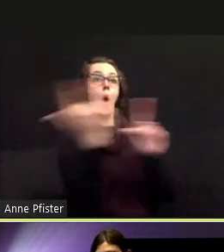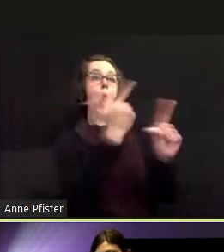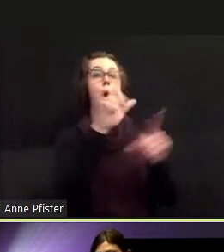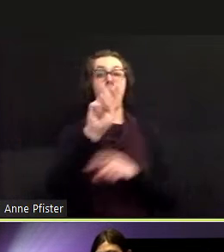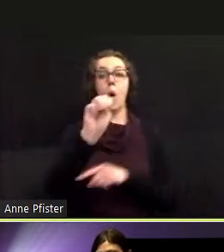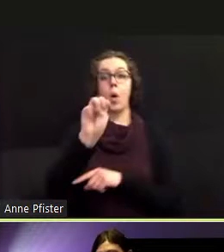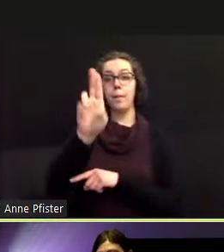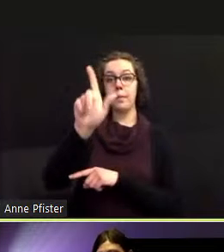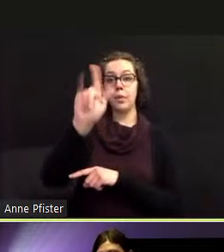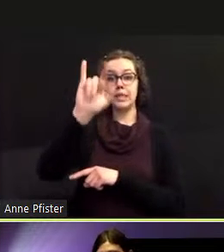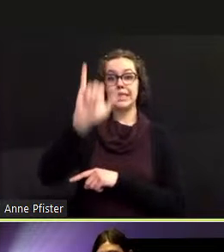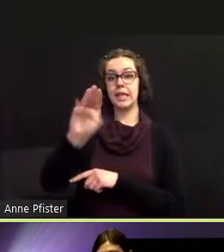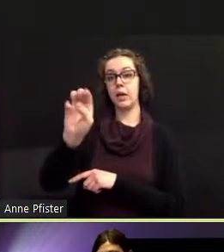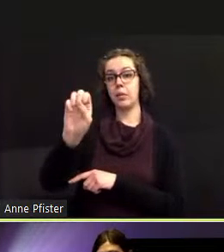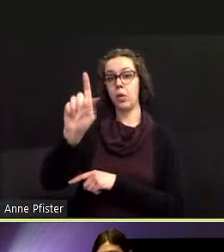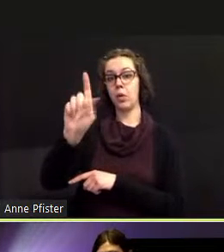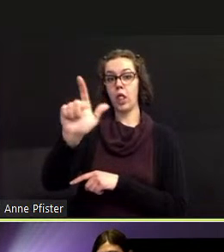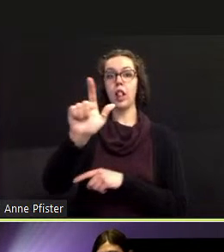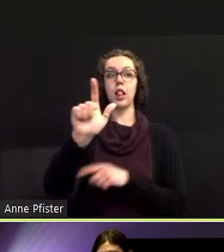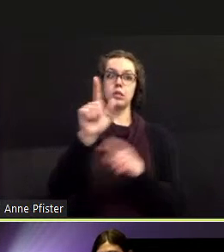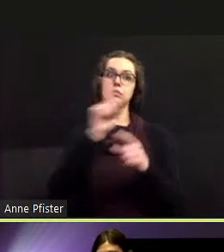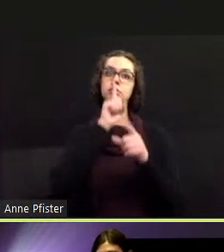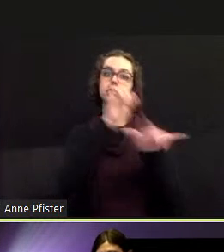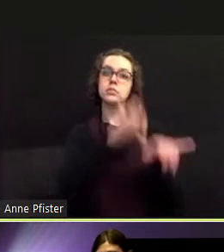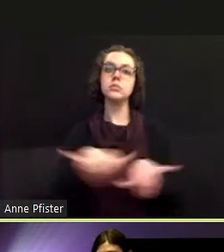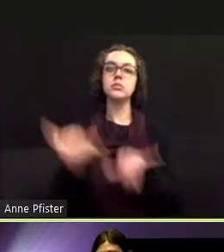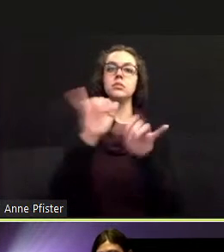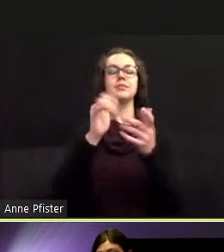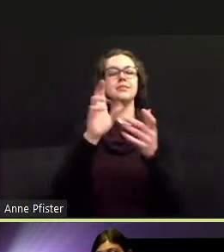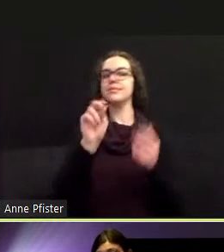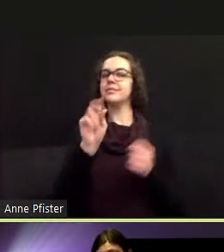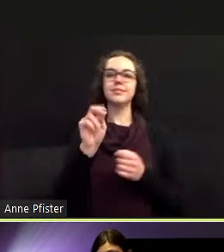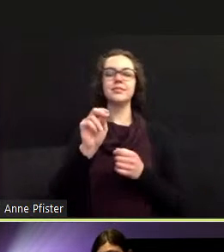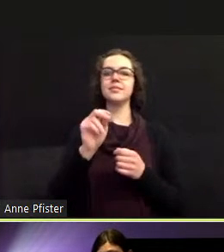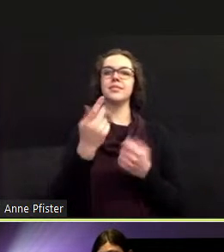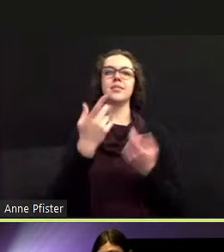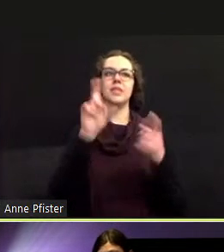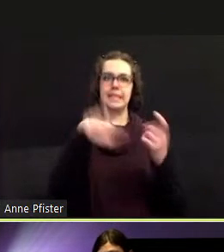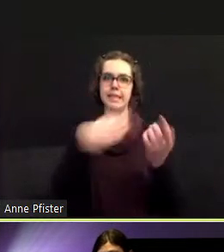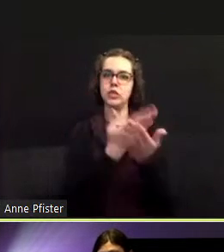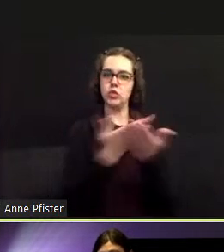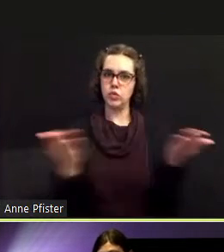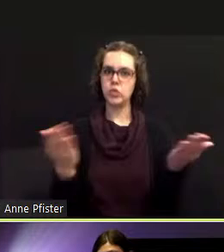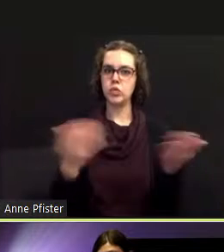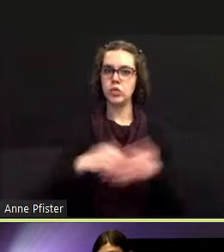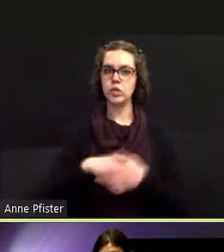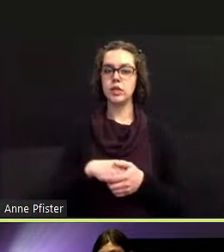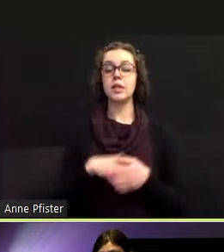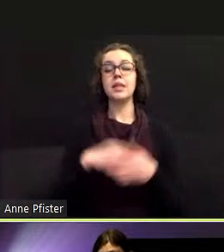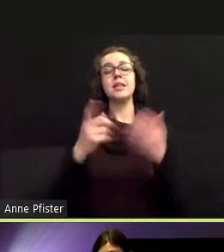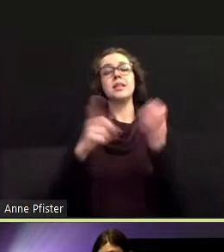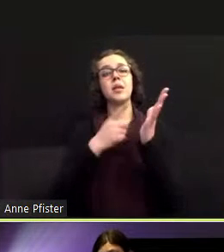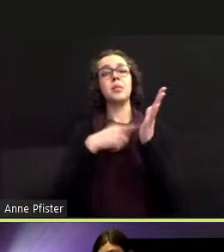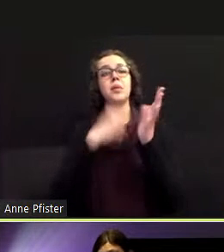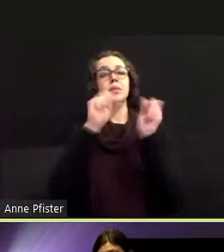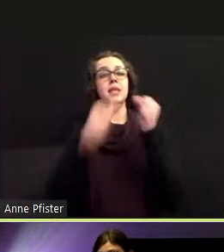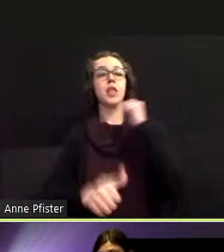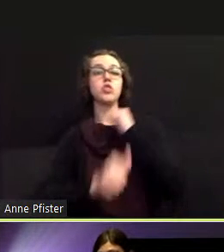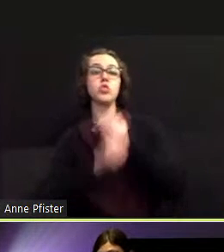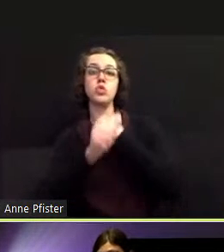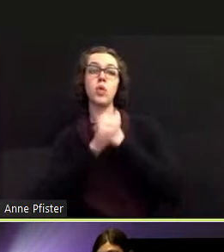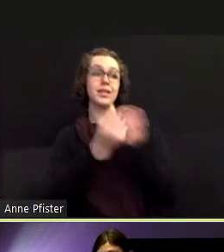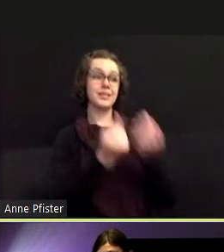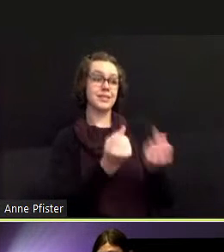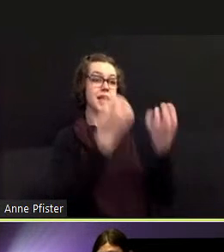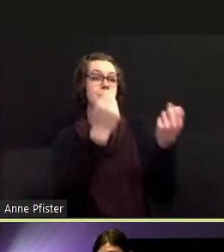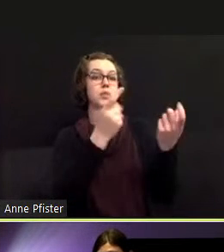emancipating overlooks sensorial asymmetries and differential access to semiotic resources, may threaten, quote, the vitality and maintenance of sign languages